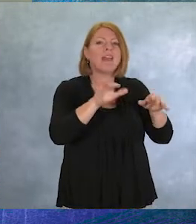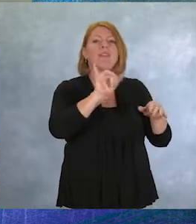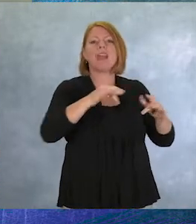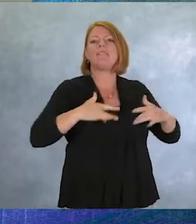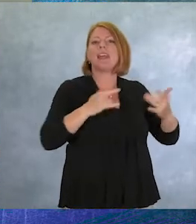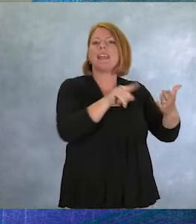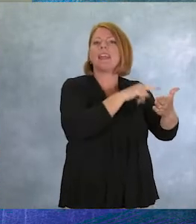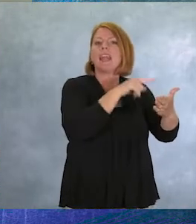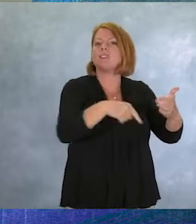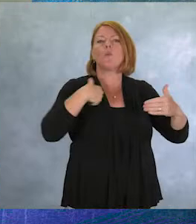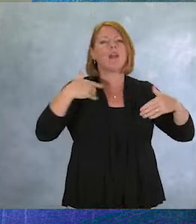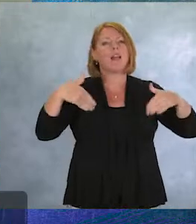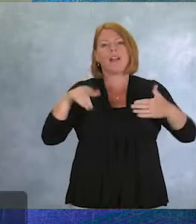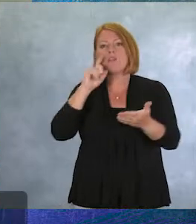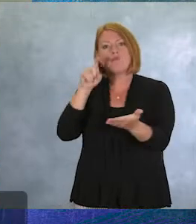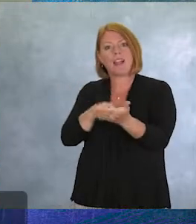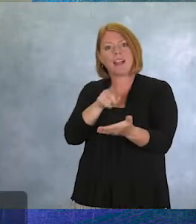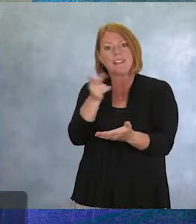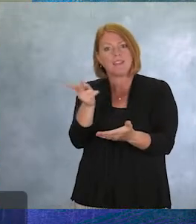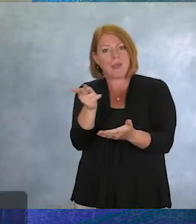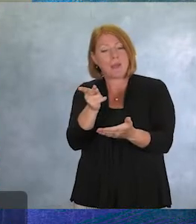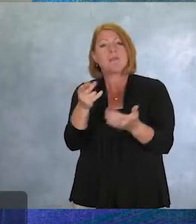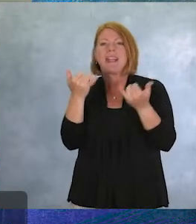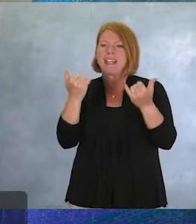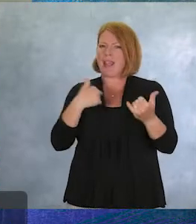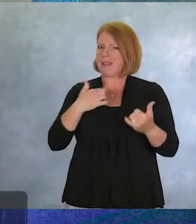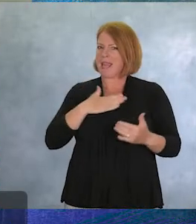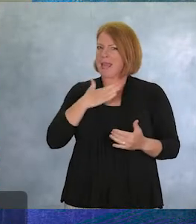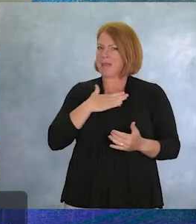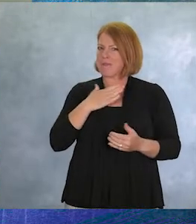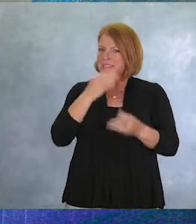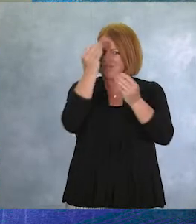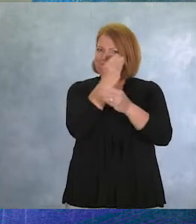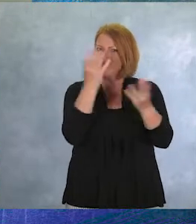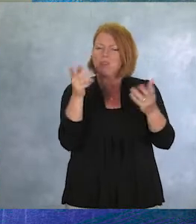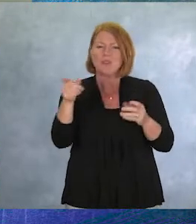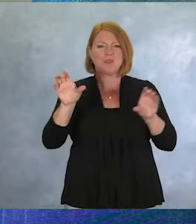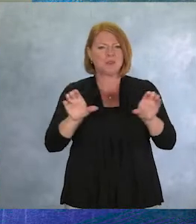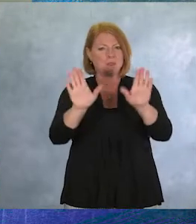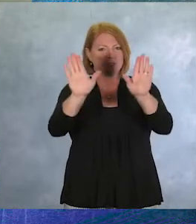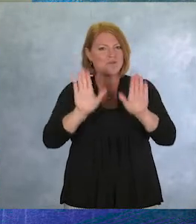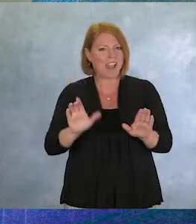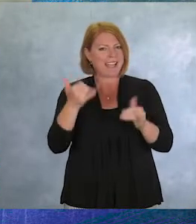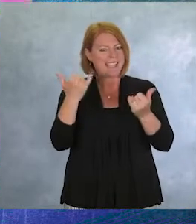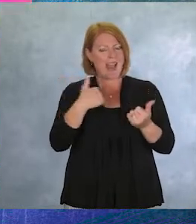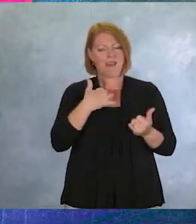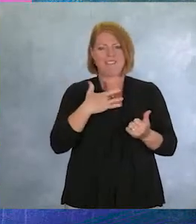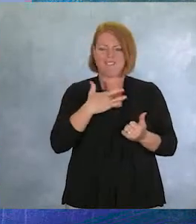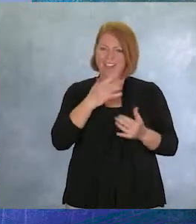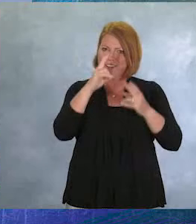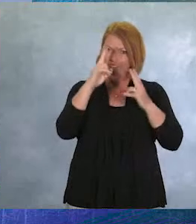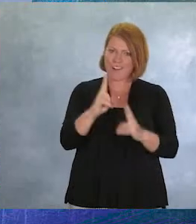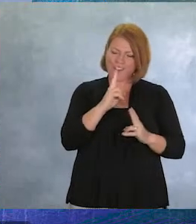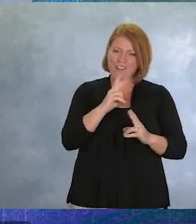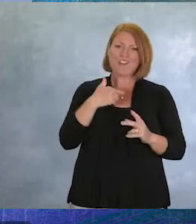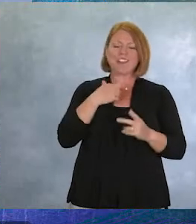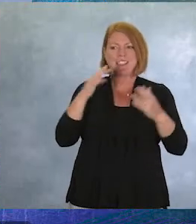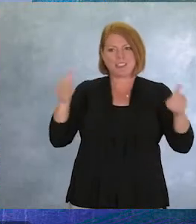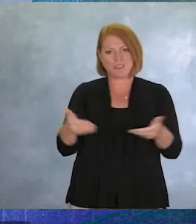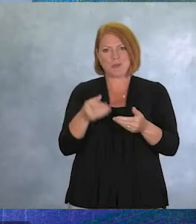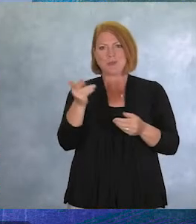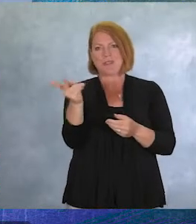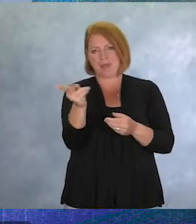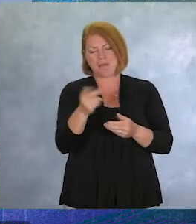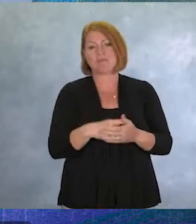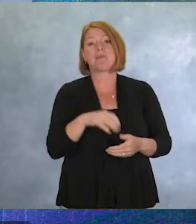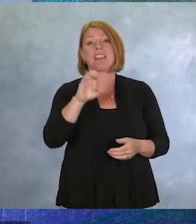not formally recognized. I'm happy to say that they are doing very well, so it's my honor to introduce them now. Elijah